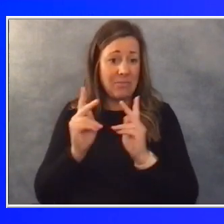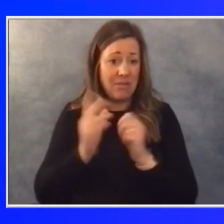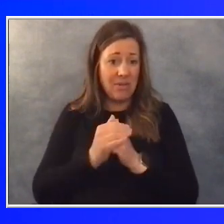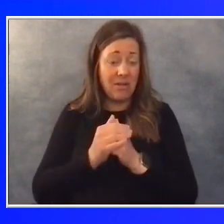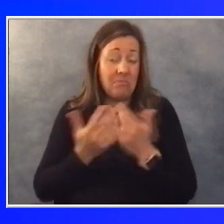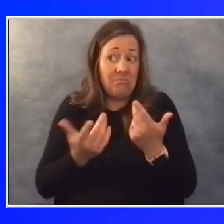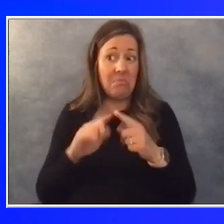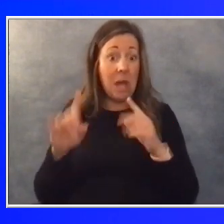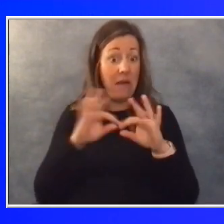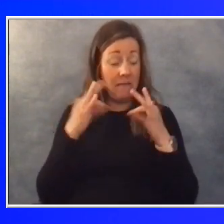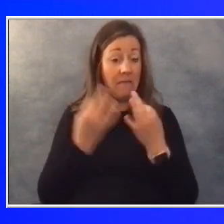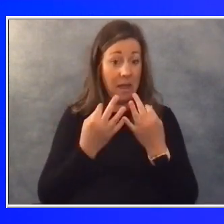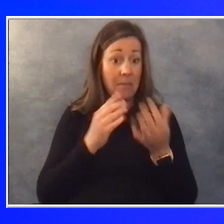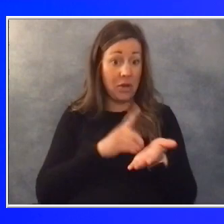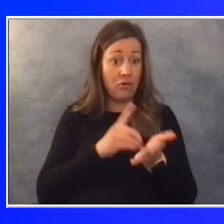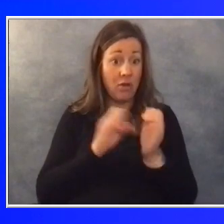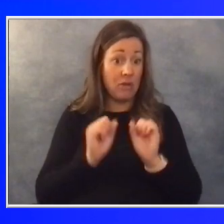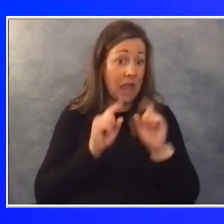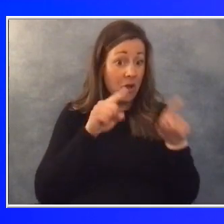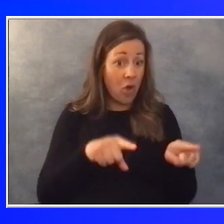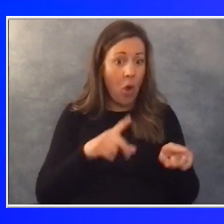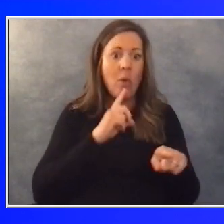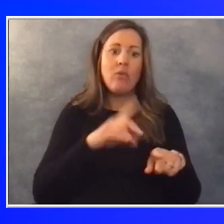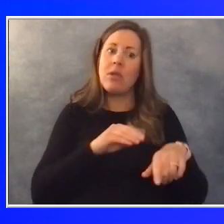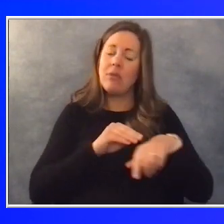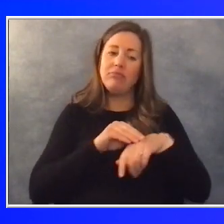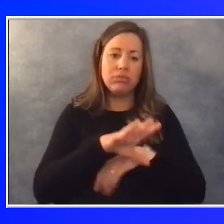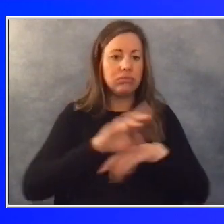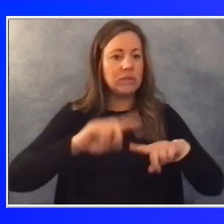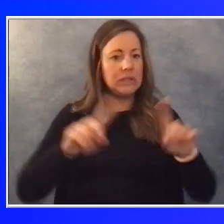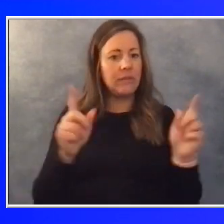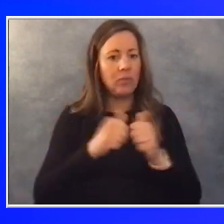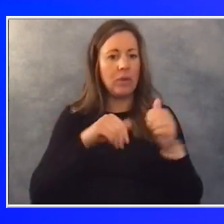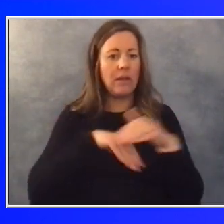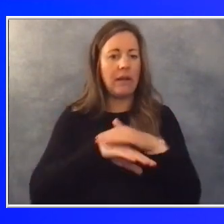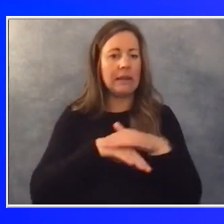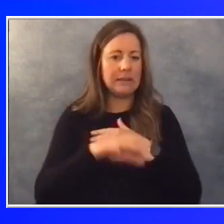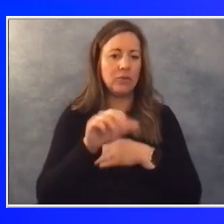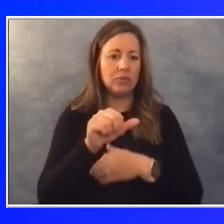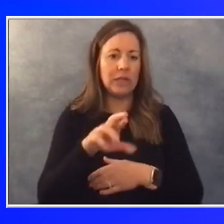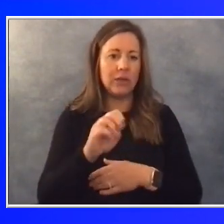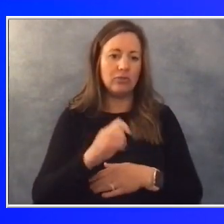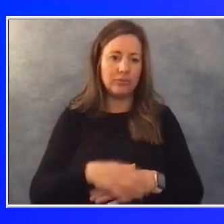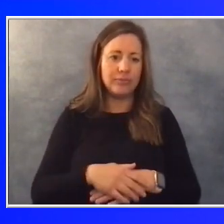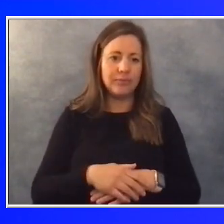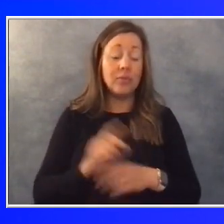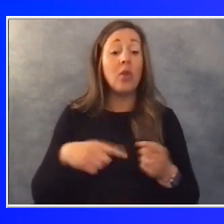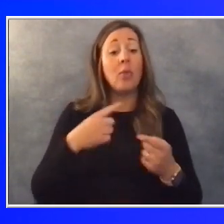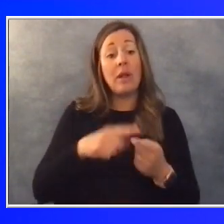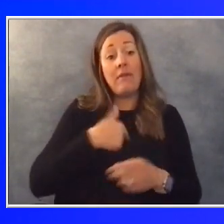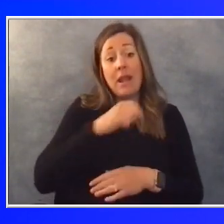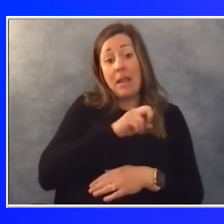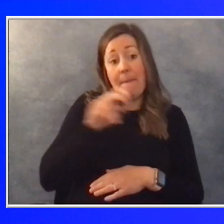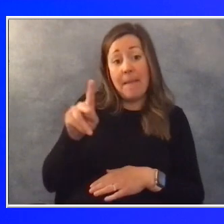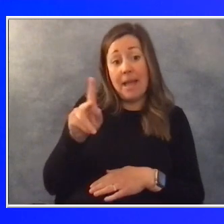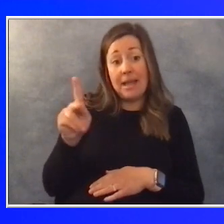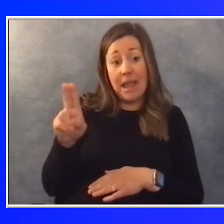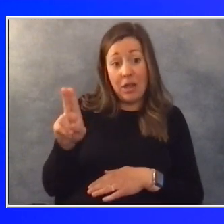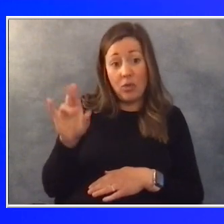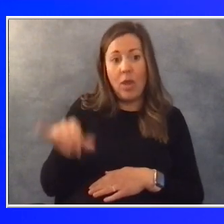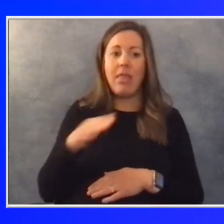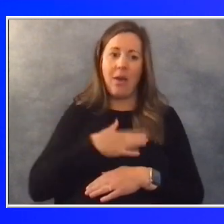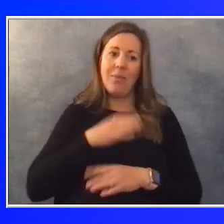and make a huge difference in terms of access to care. So when I came back to KU, that was my mission, was